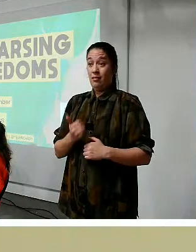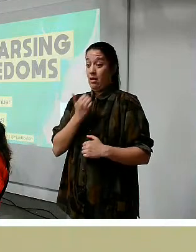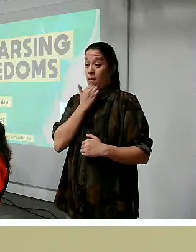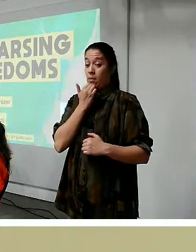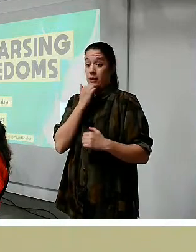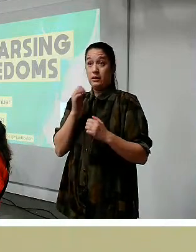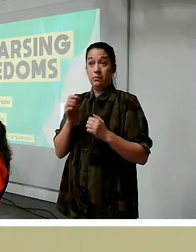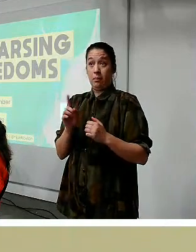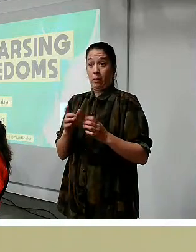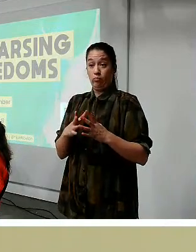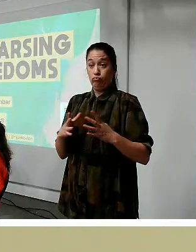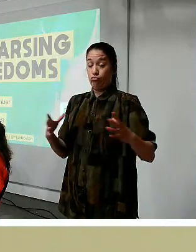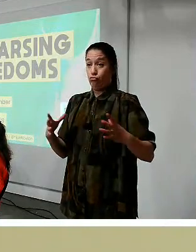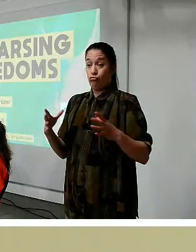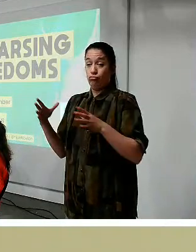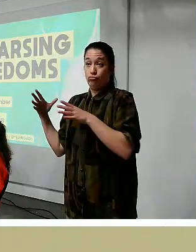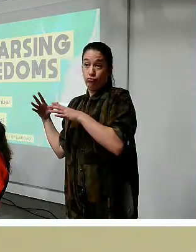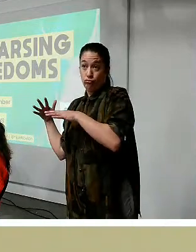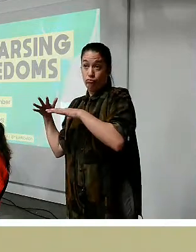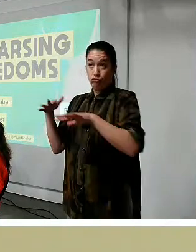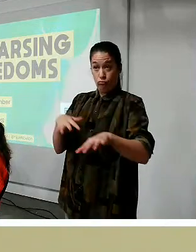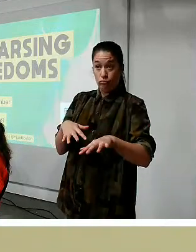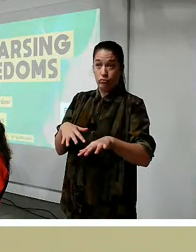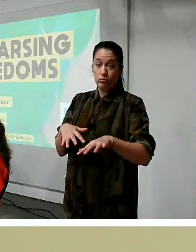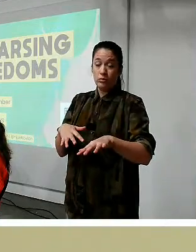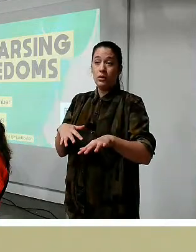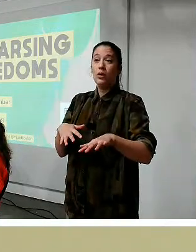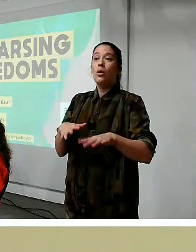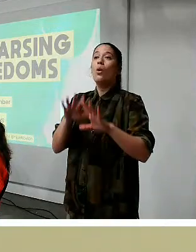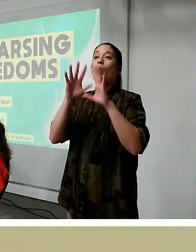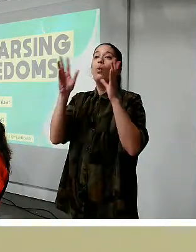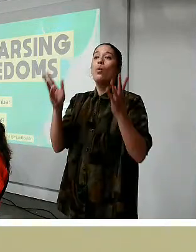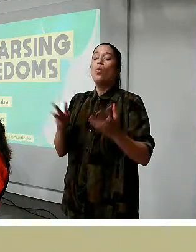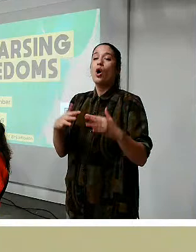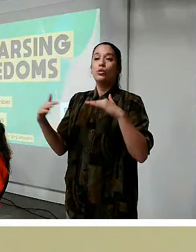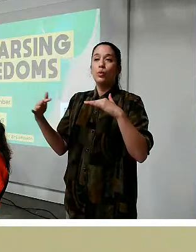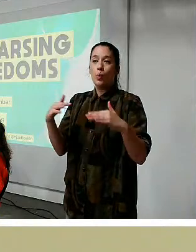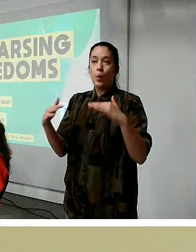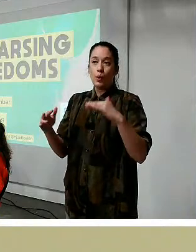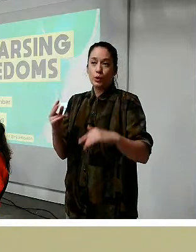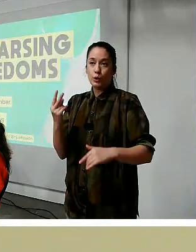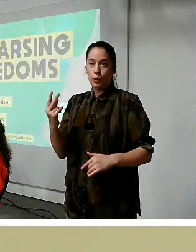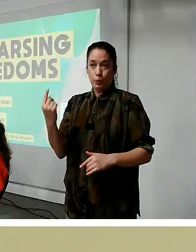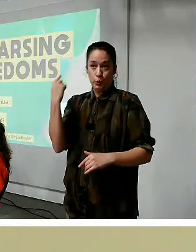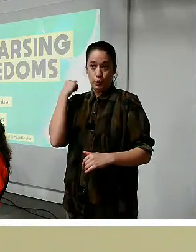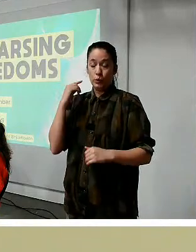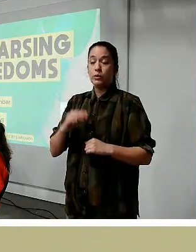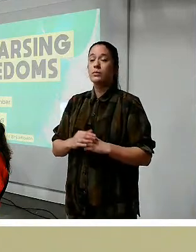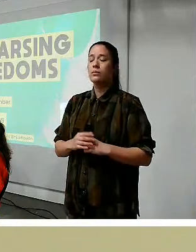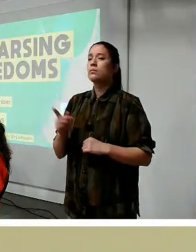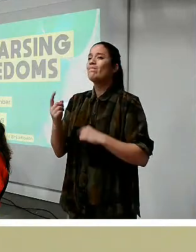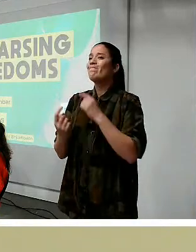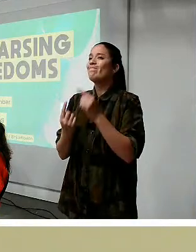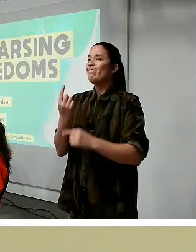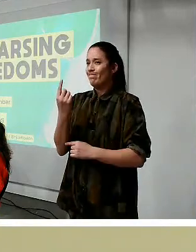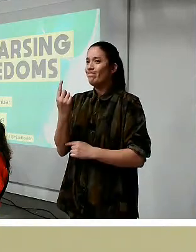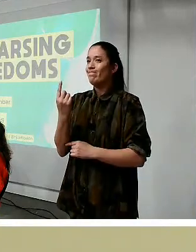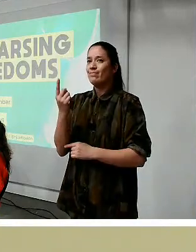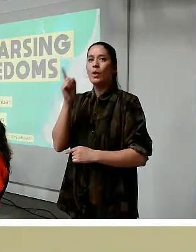country post-World War II, they arrived armed with a knowledge that they were